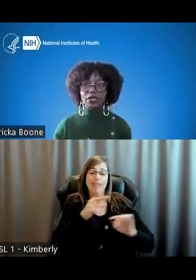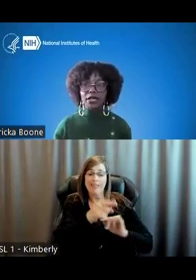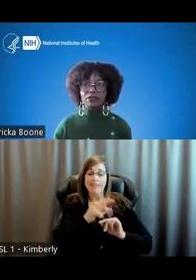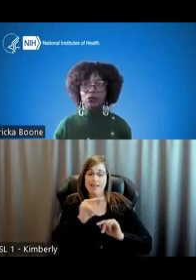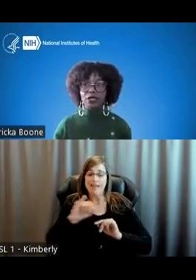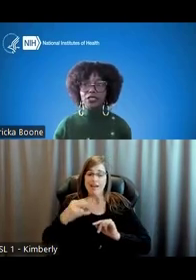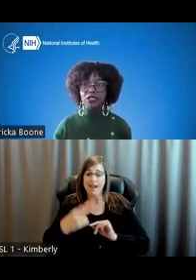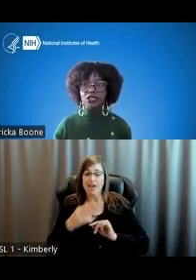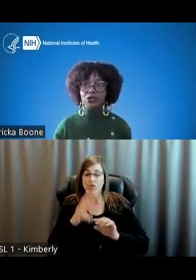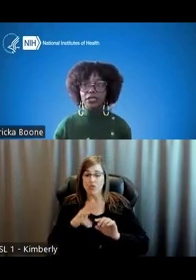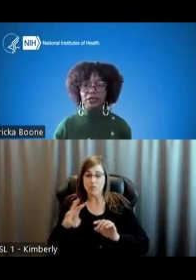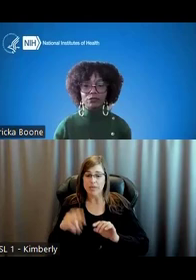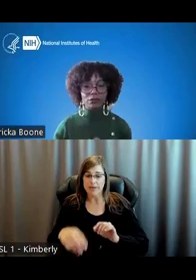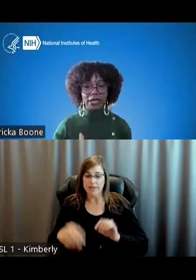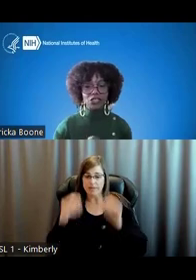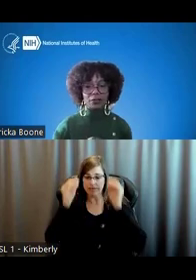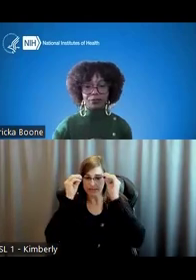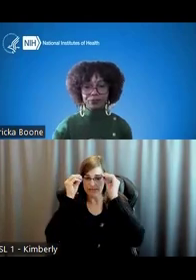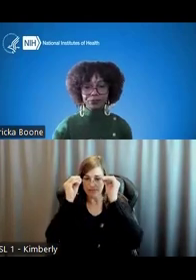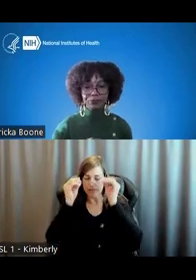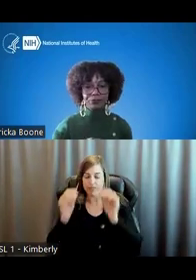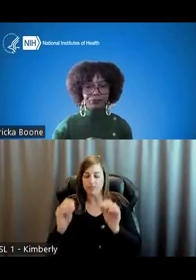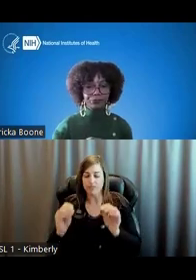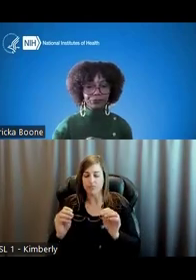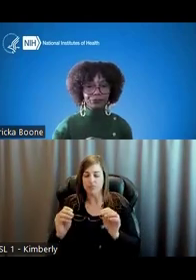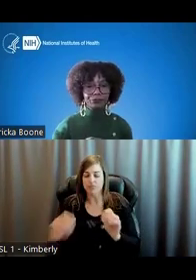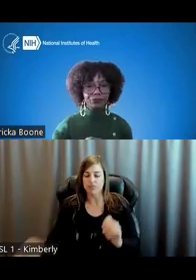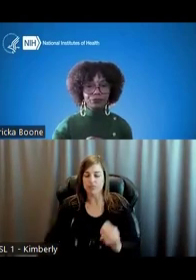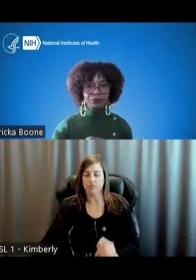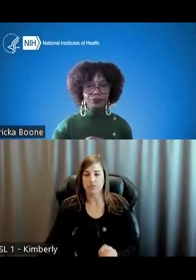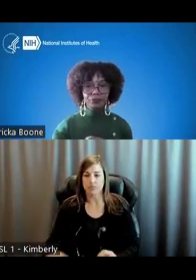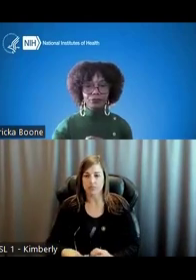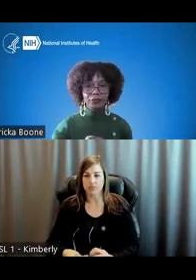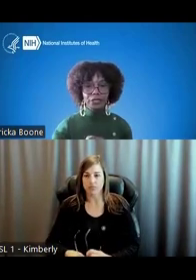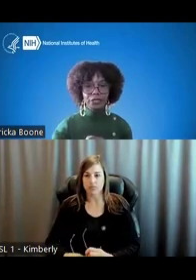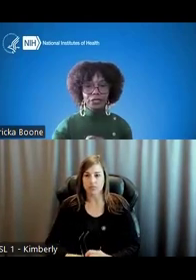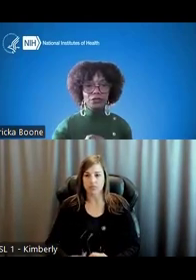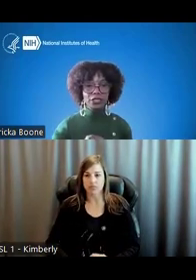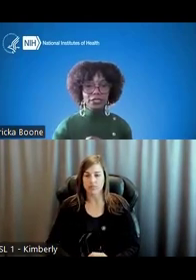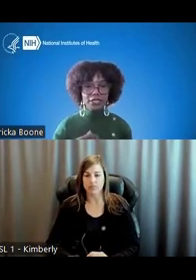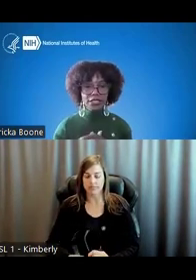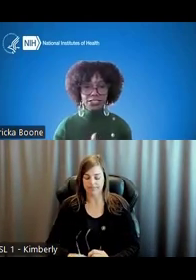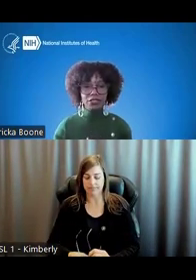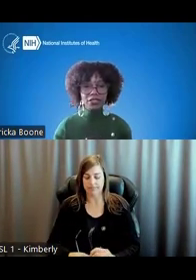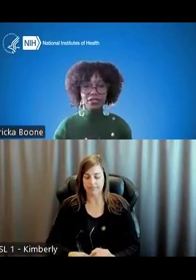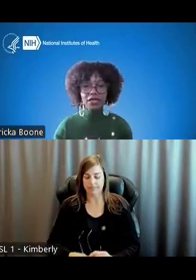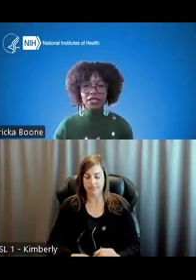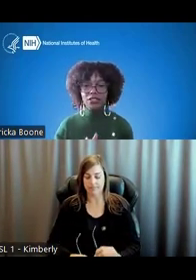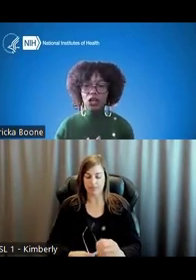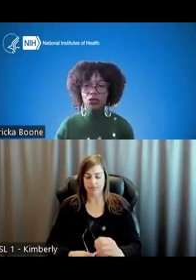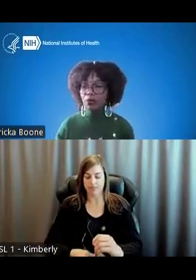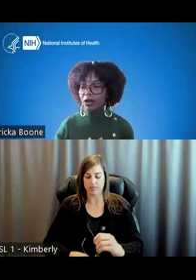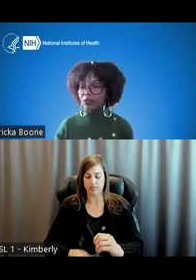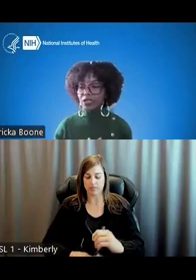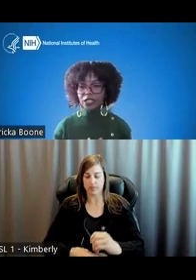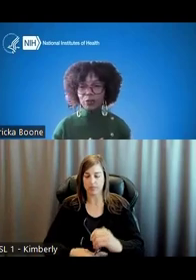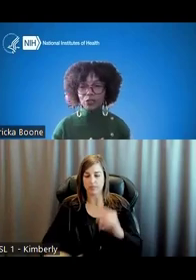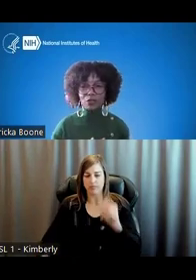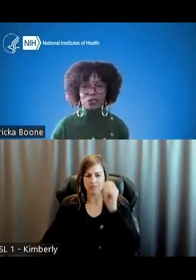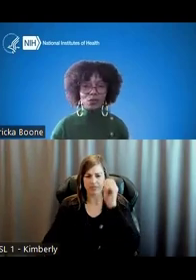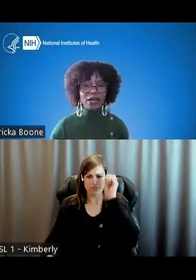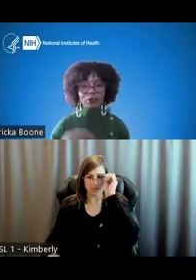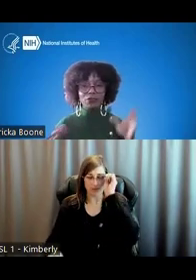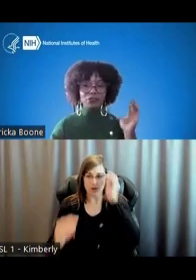NIH website for additional information. So now let's continue this. Let's talk more about